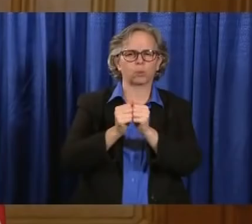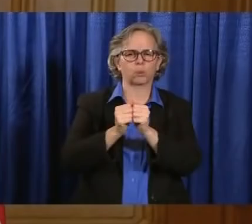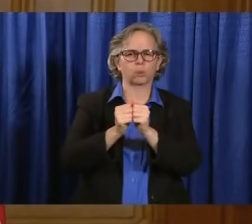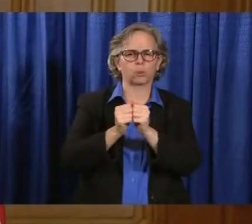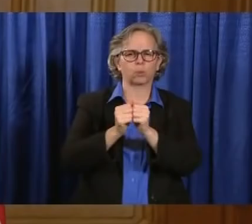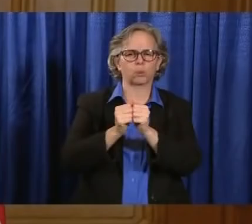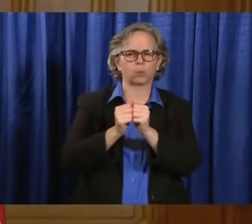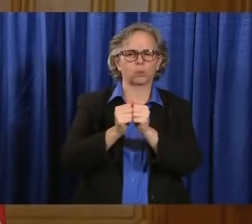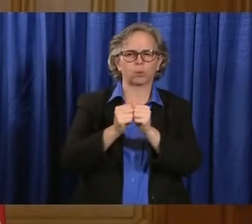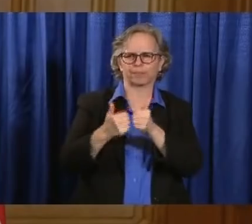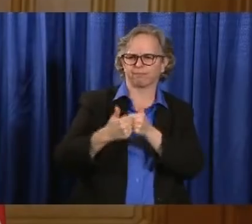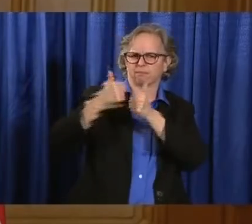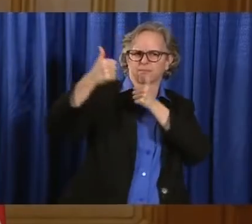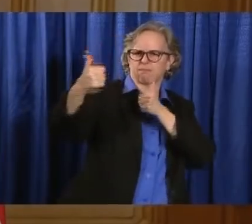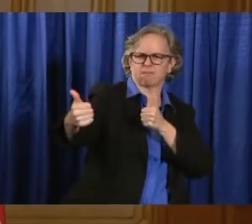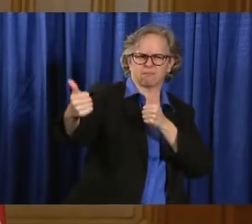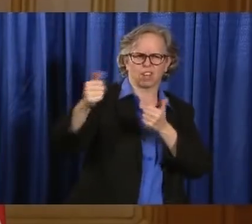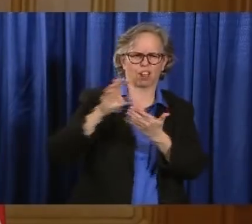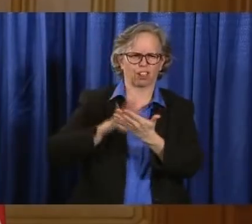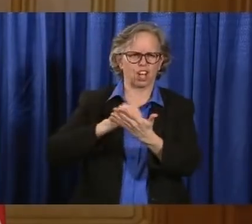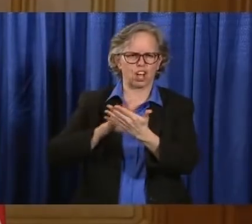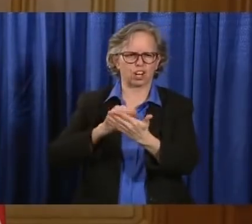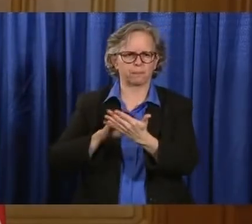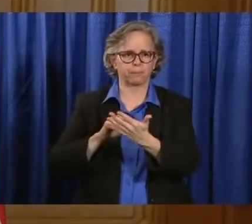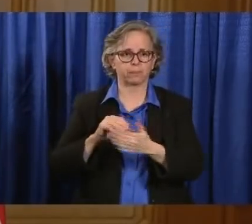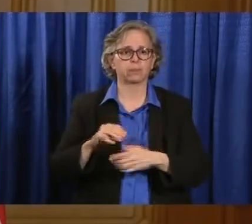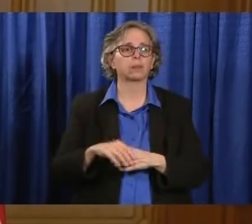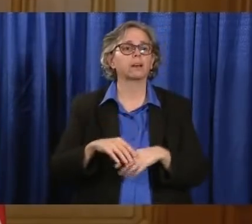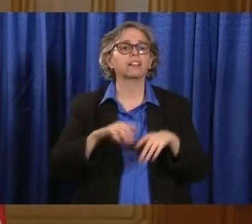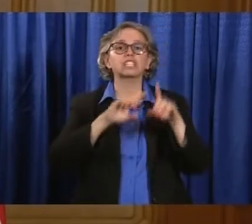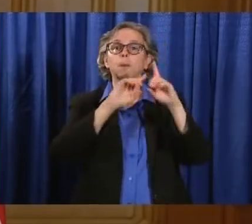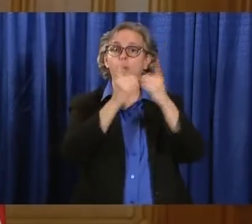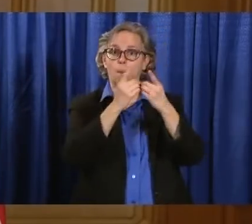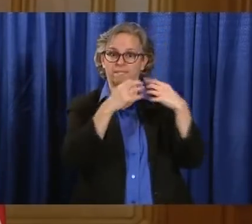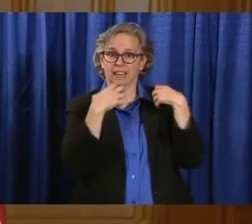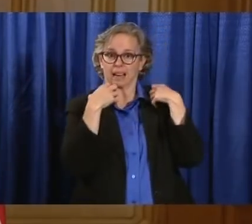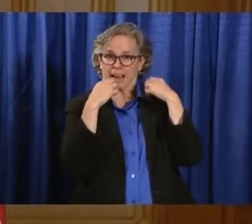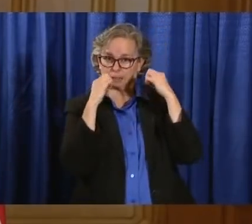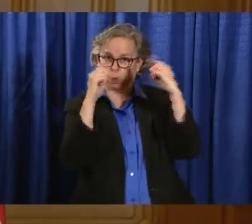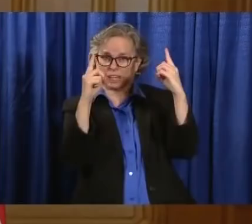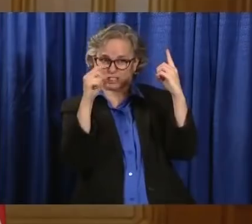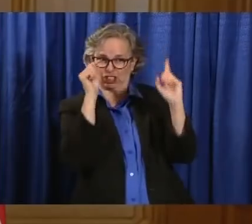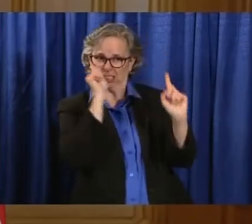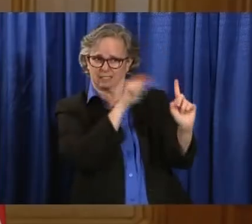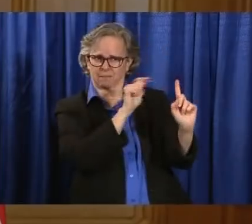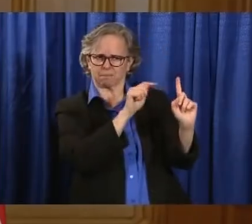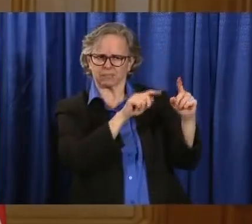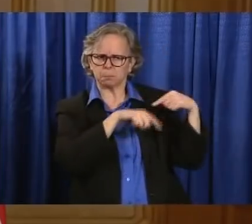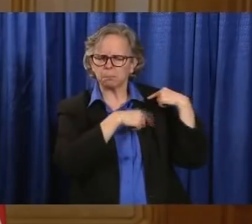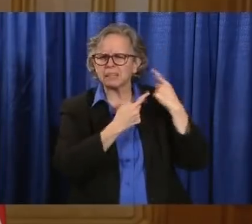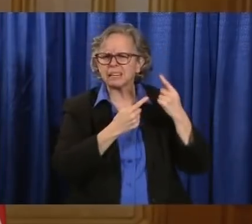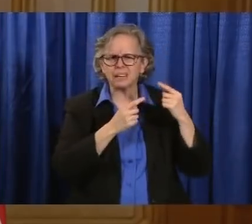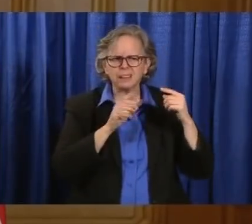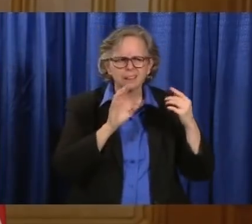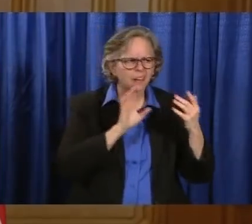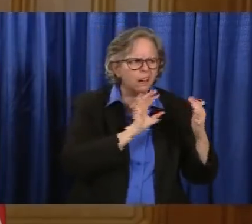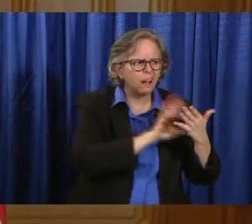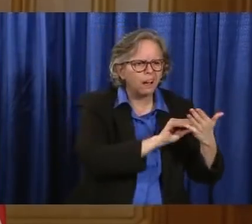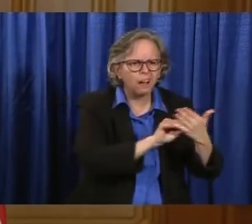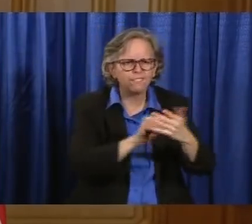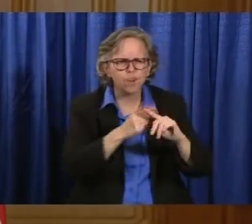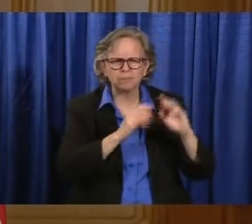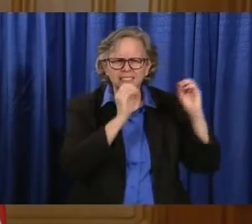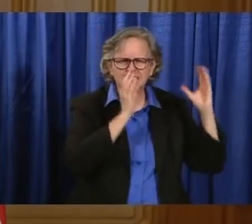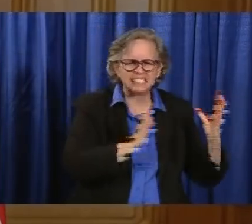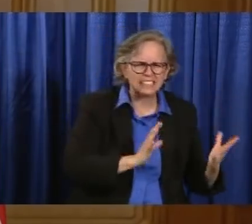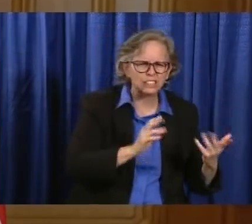Ohio Department has listened to teachers and administrators around the state and has really